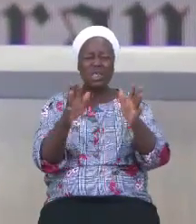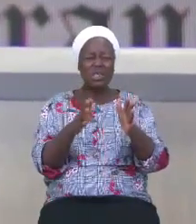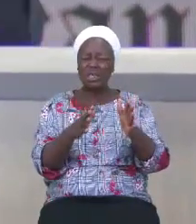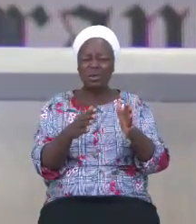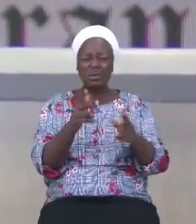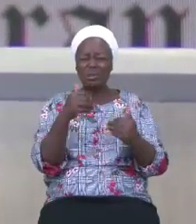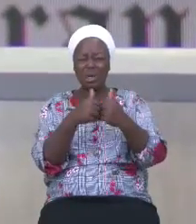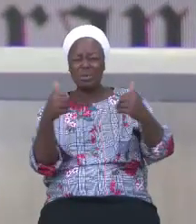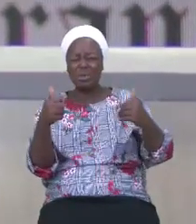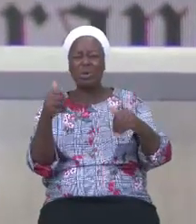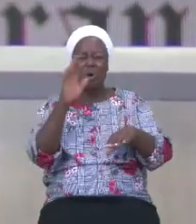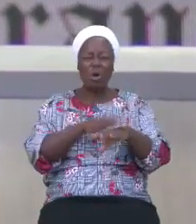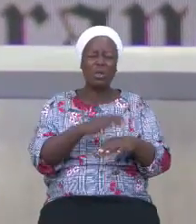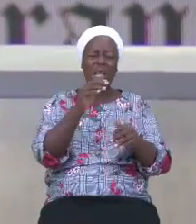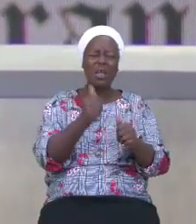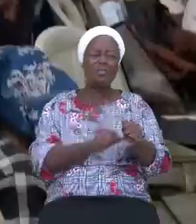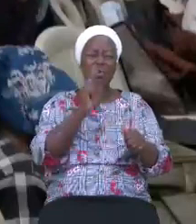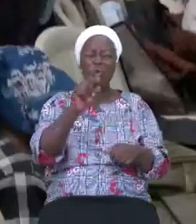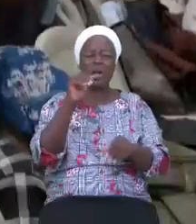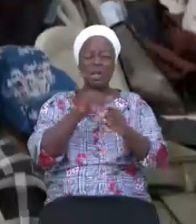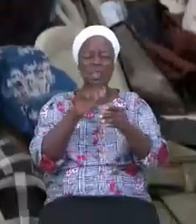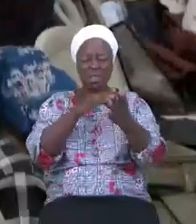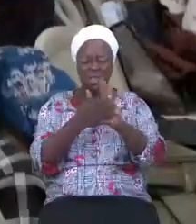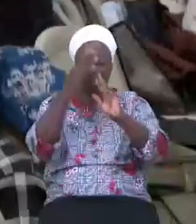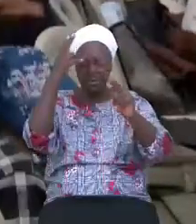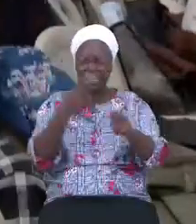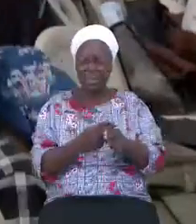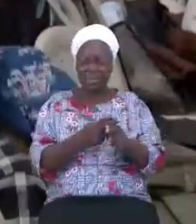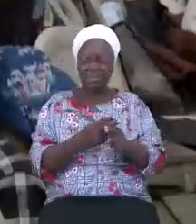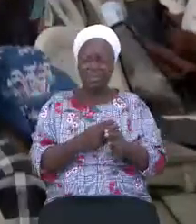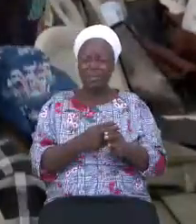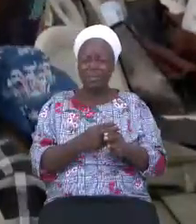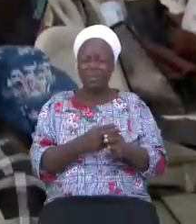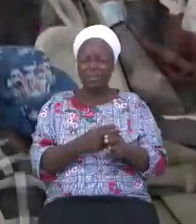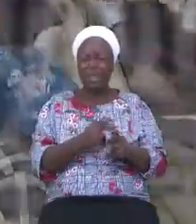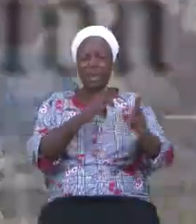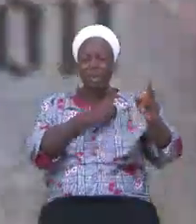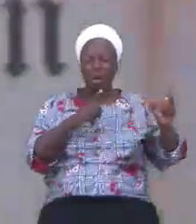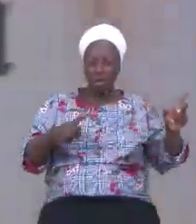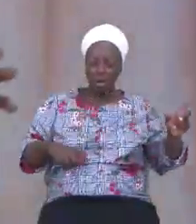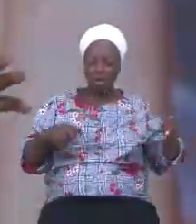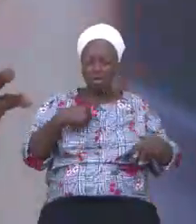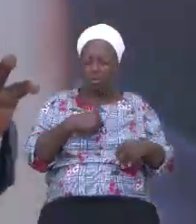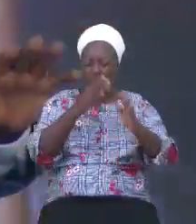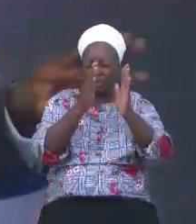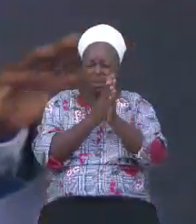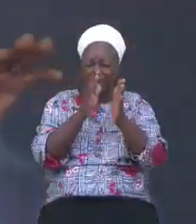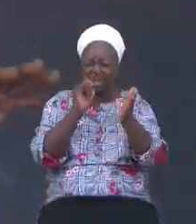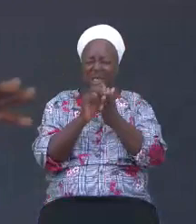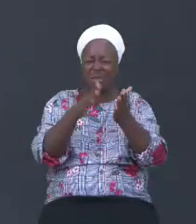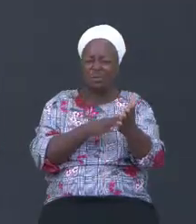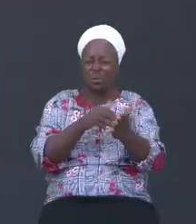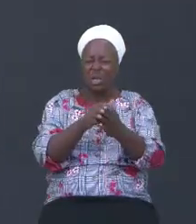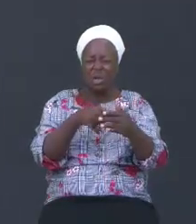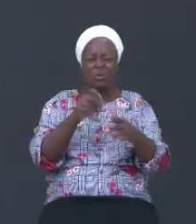on everyone in Jesus' name. Lord, we pray the weakness of